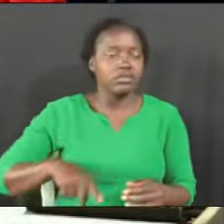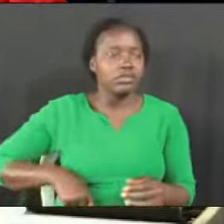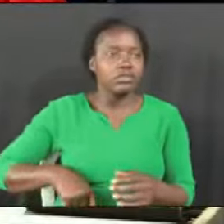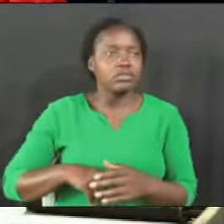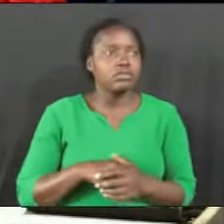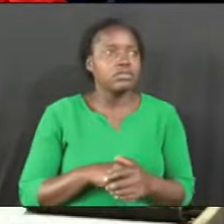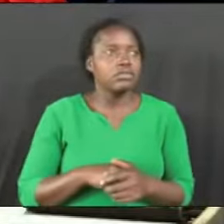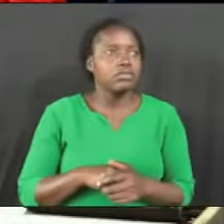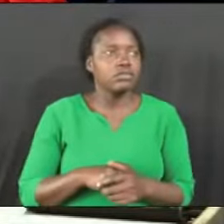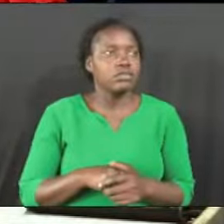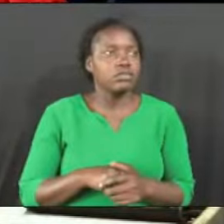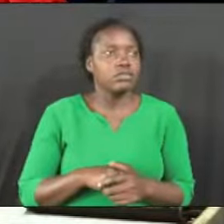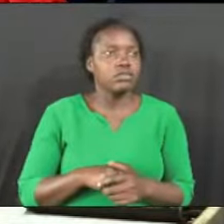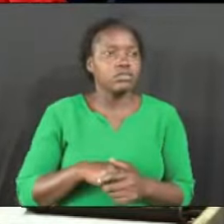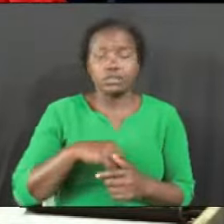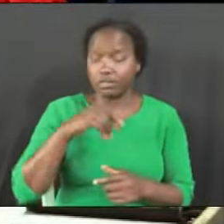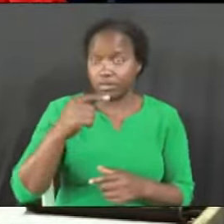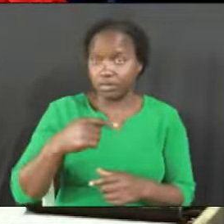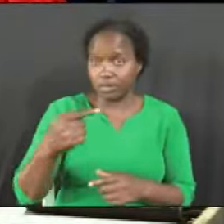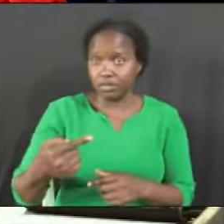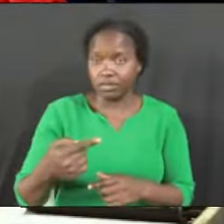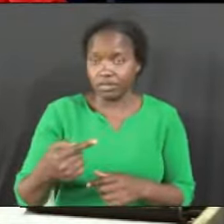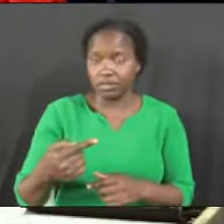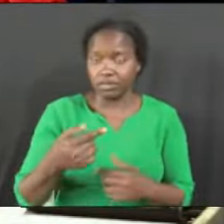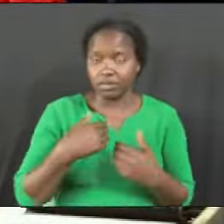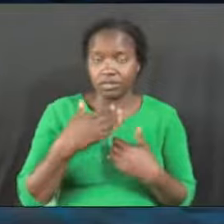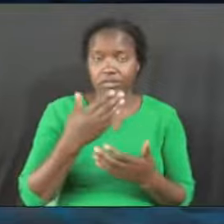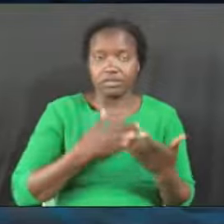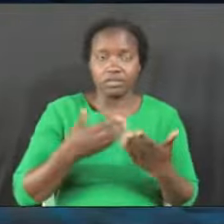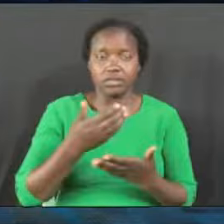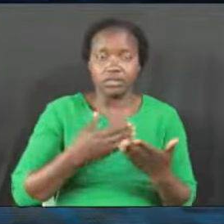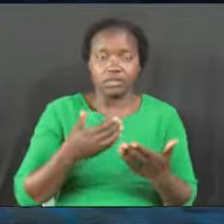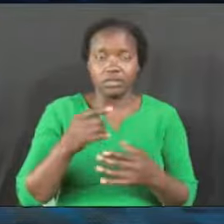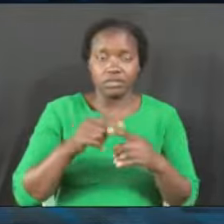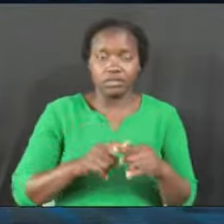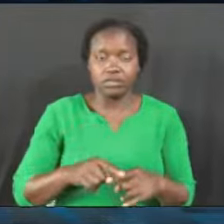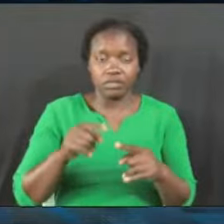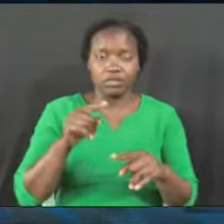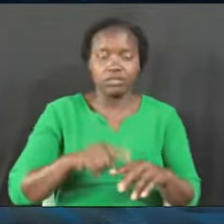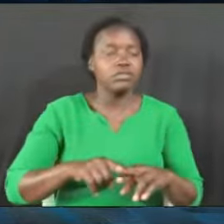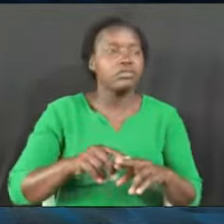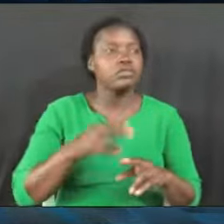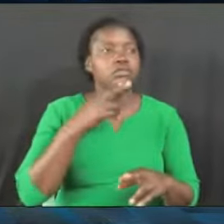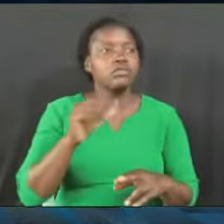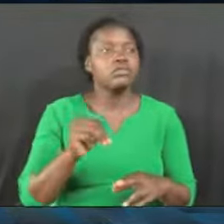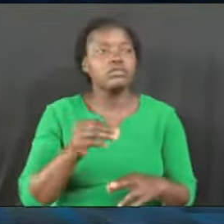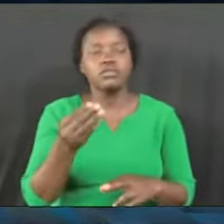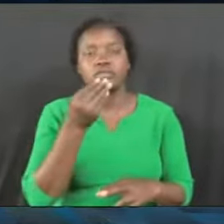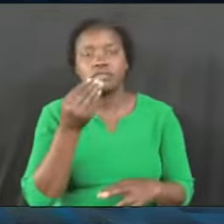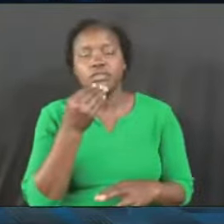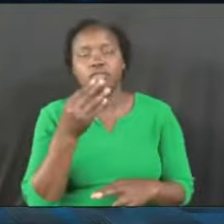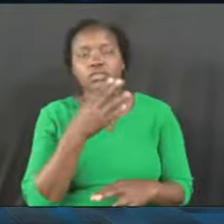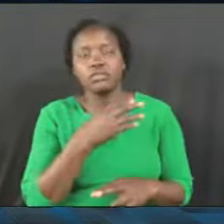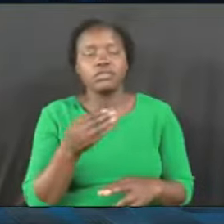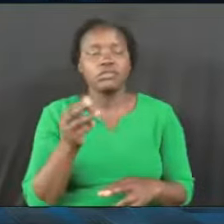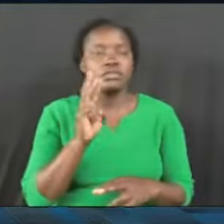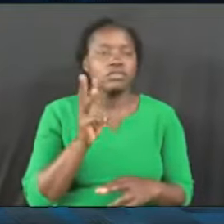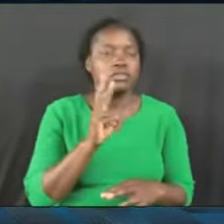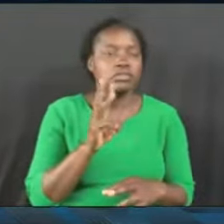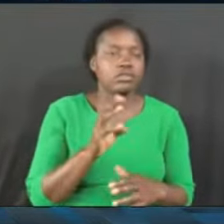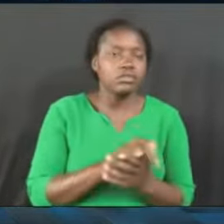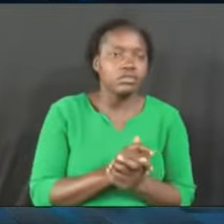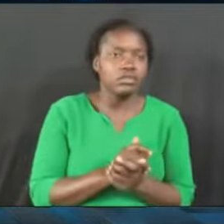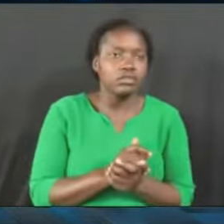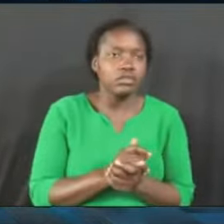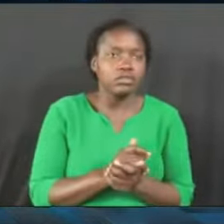their economics, their economy, depend on him. Their food and their water supply